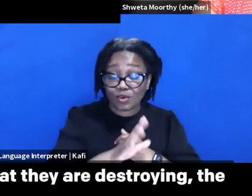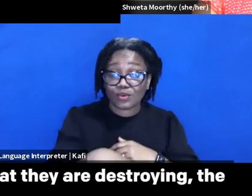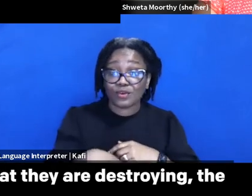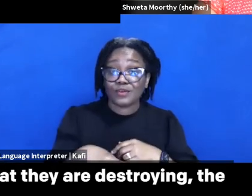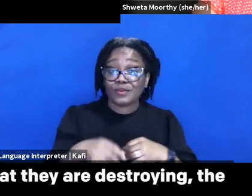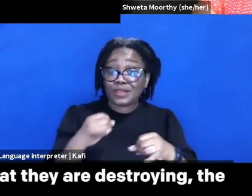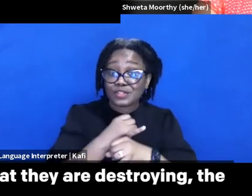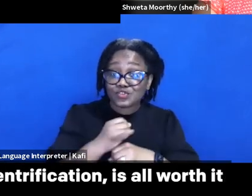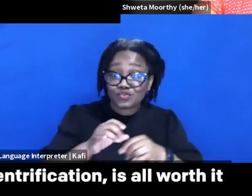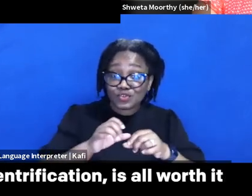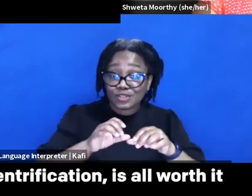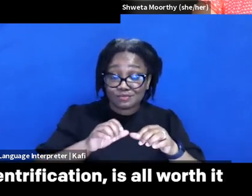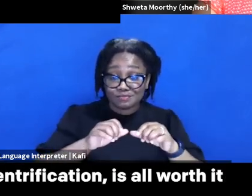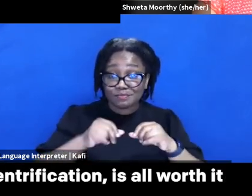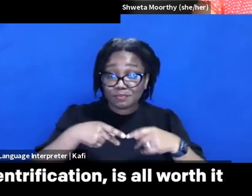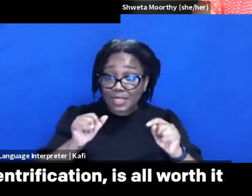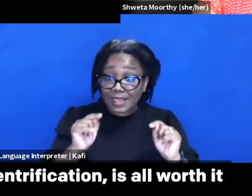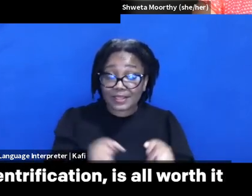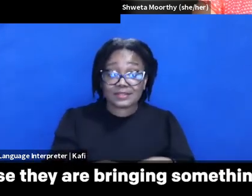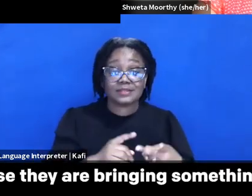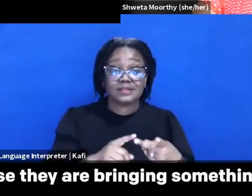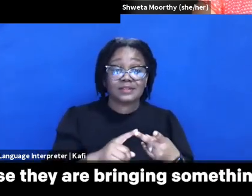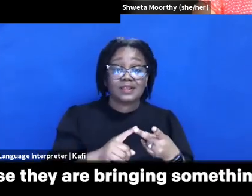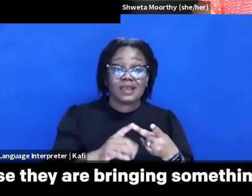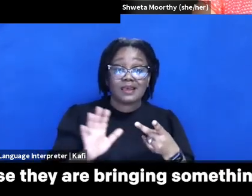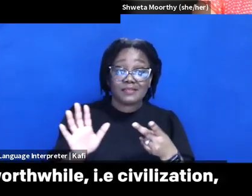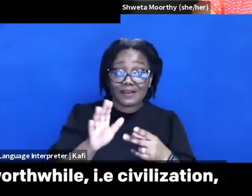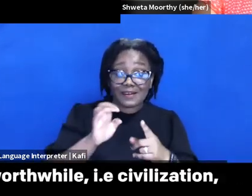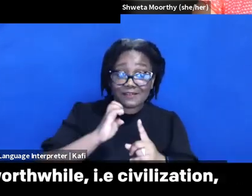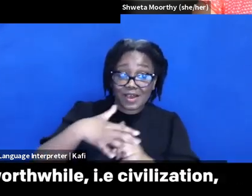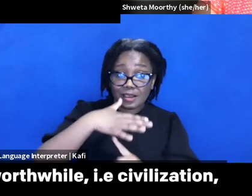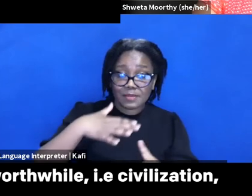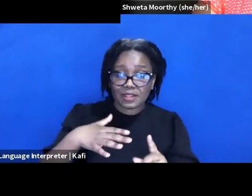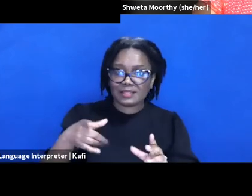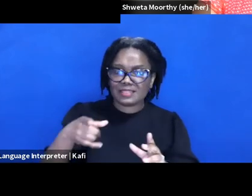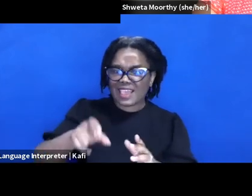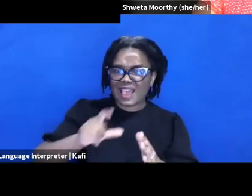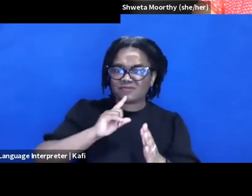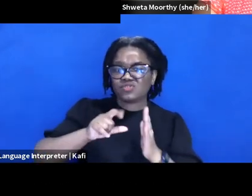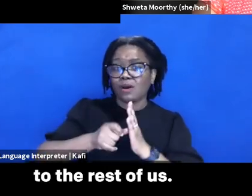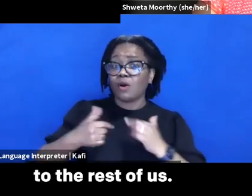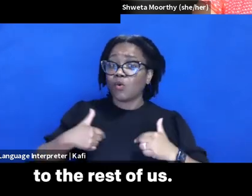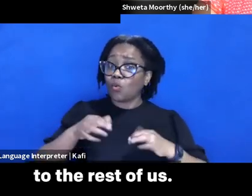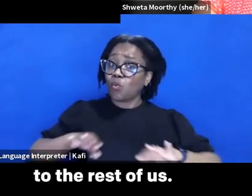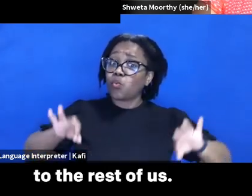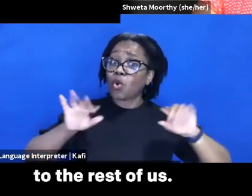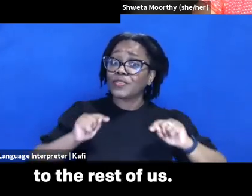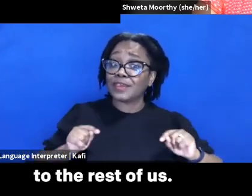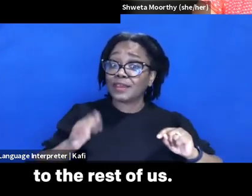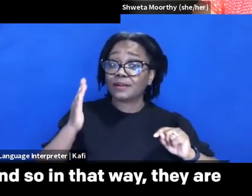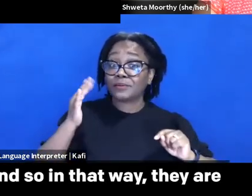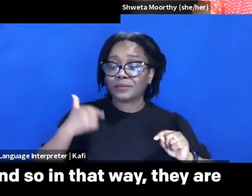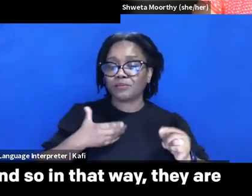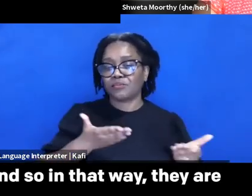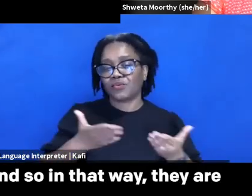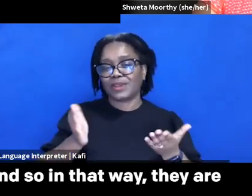environments that they are destroying, the gentrification is all worth it because they are bringing something worthwhile, i.e. civilization, to the rest of us, right?